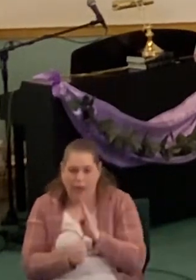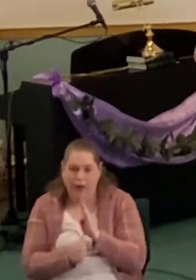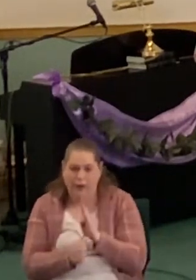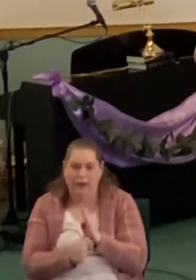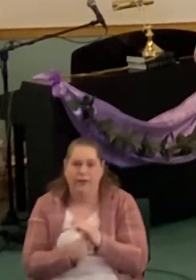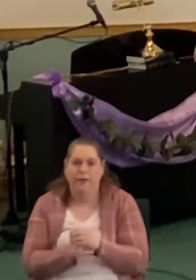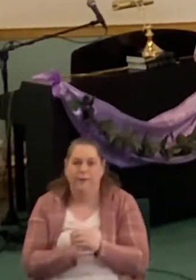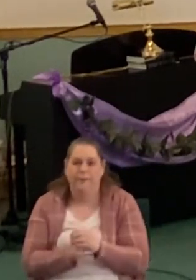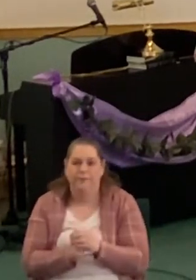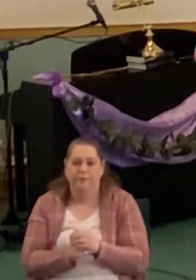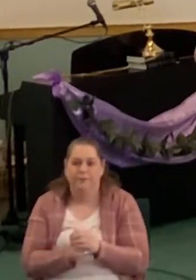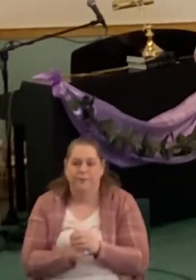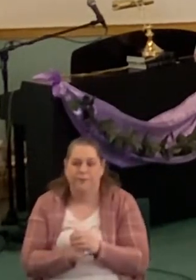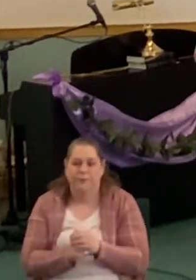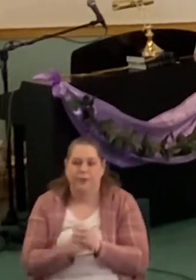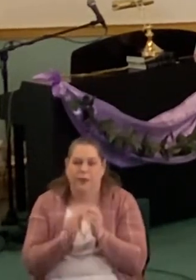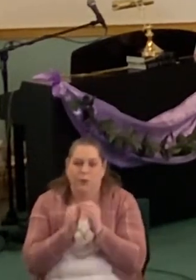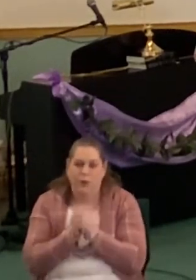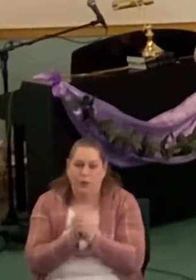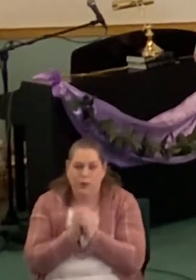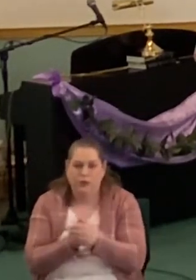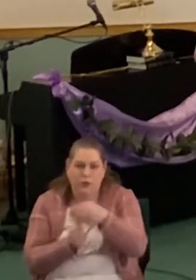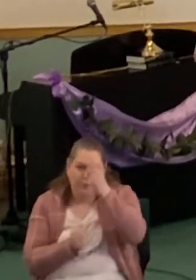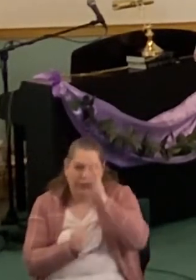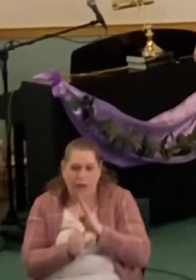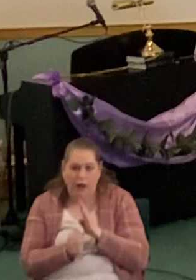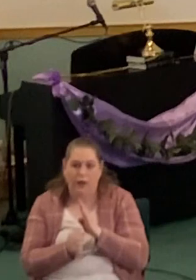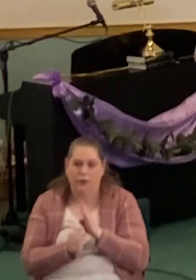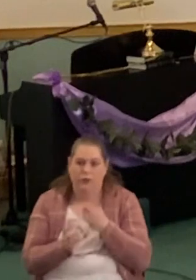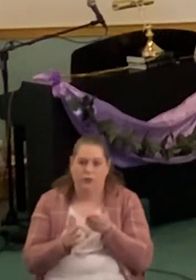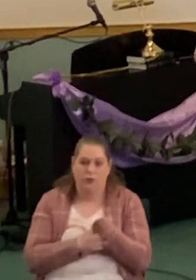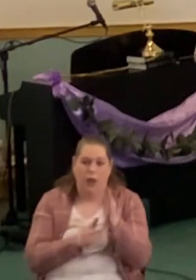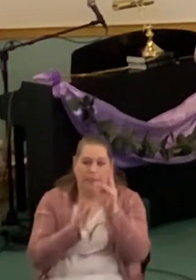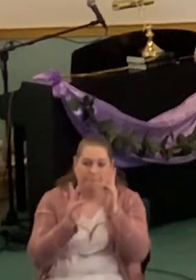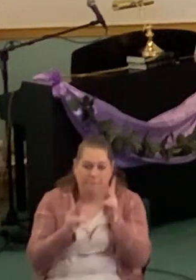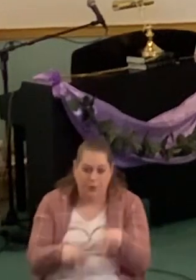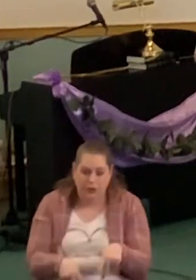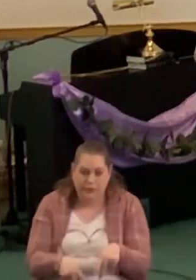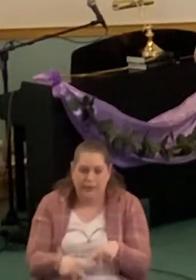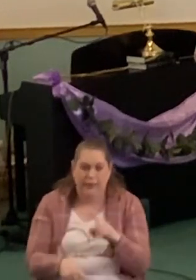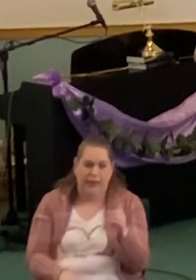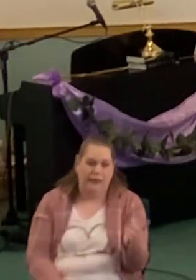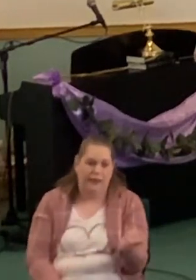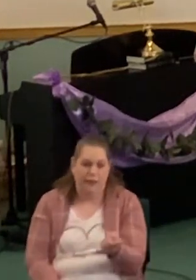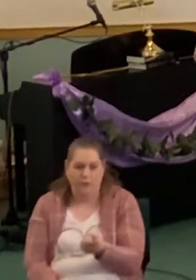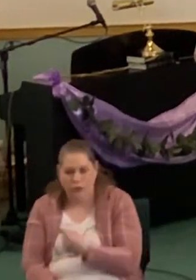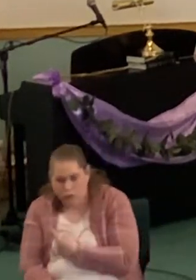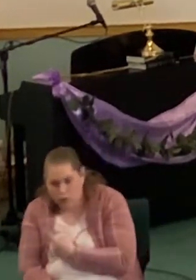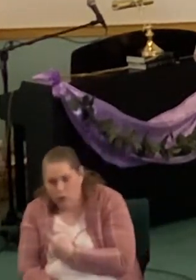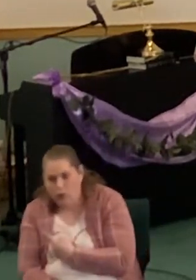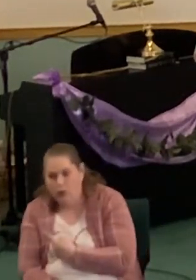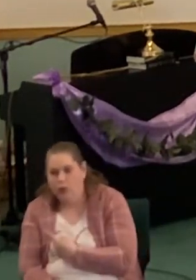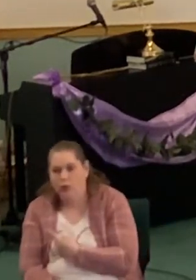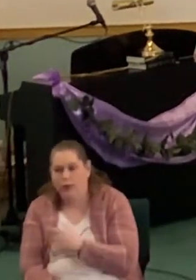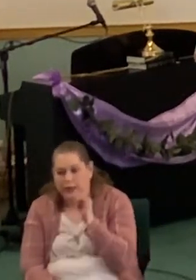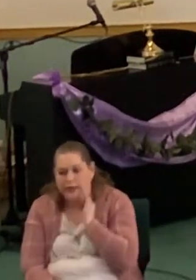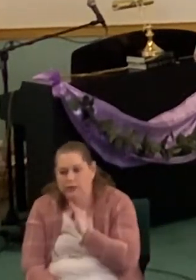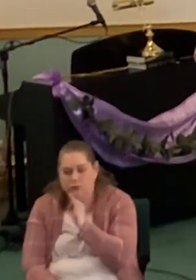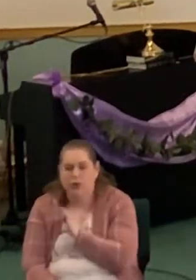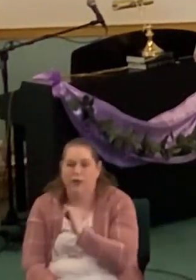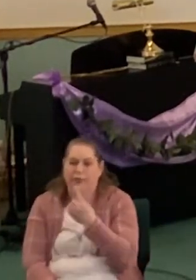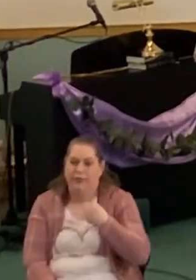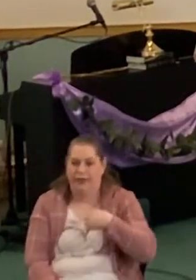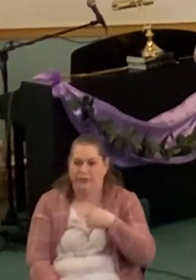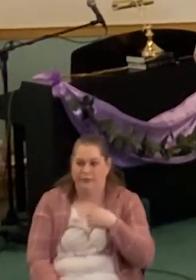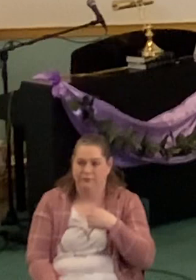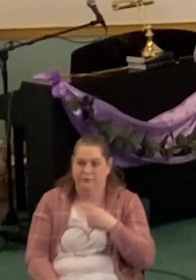person that came through the nation of Israel, and it's by faith in him that we interact with God based on